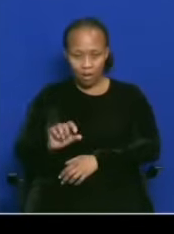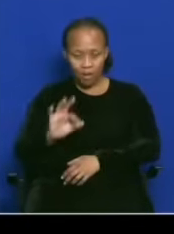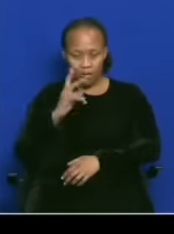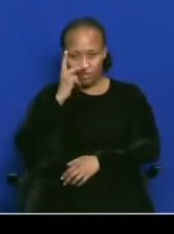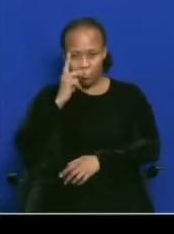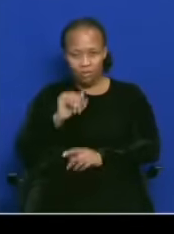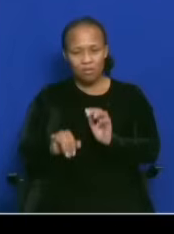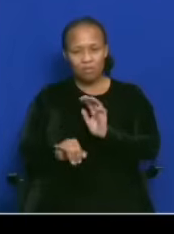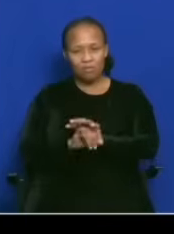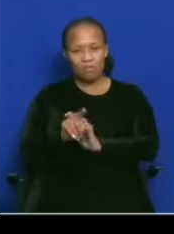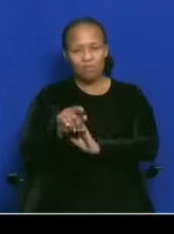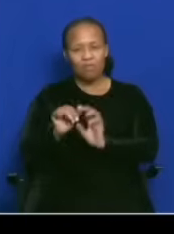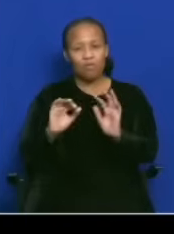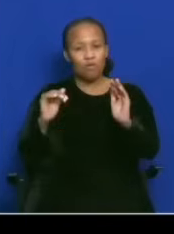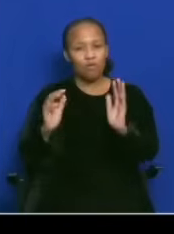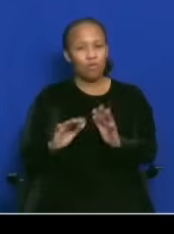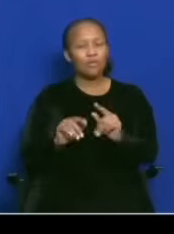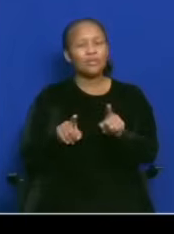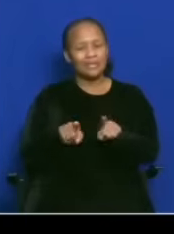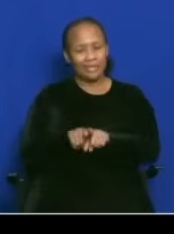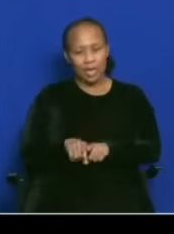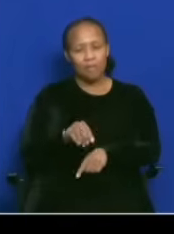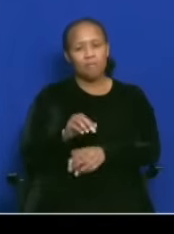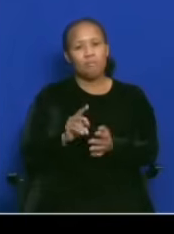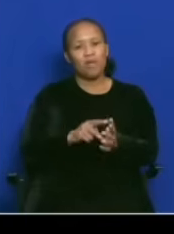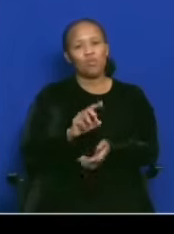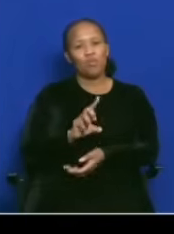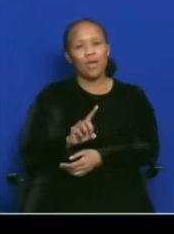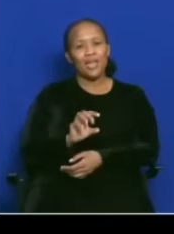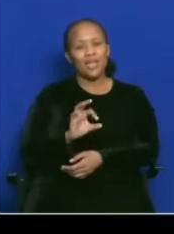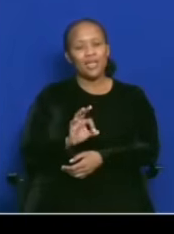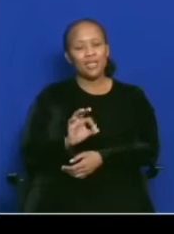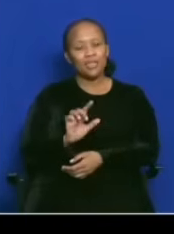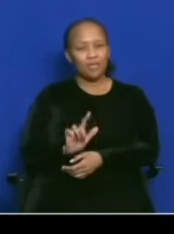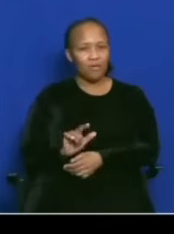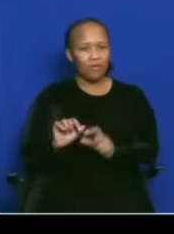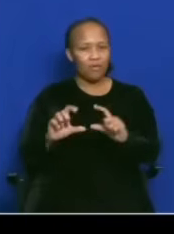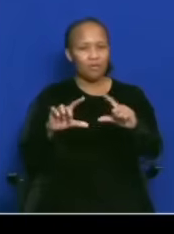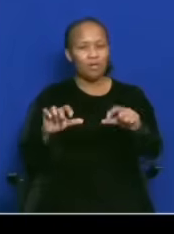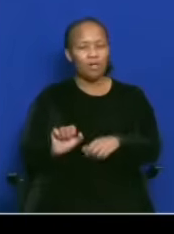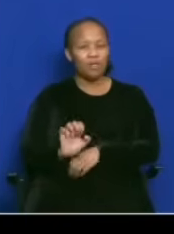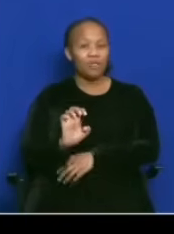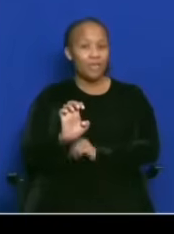Similarly, on page 137, paragraph E,